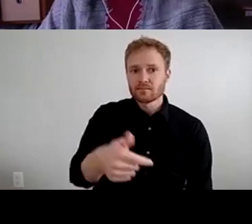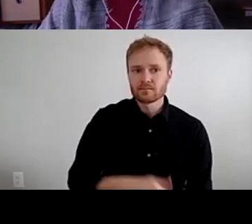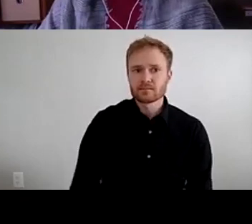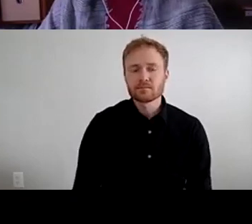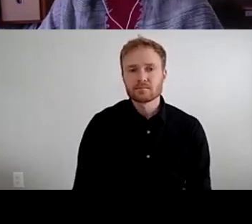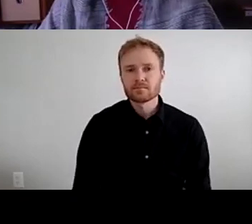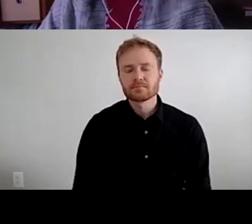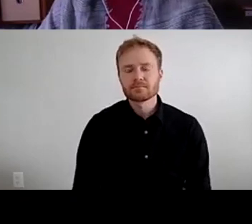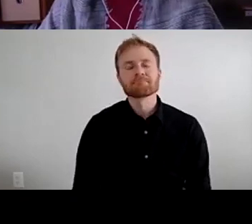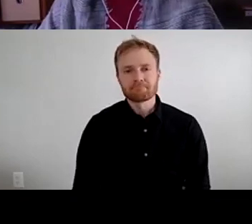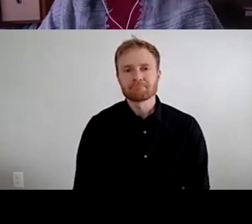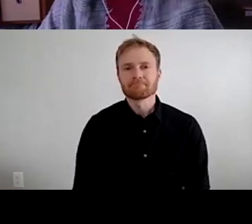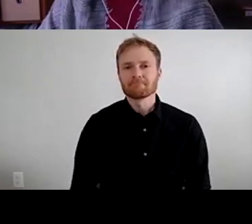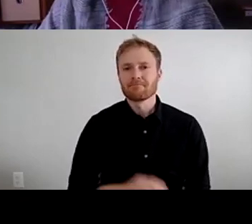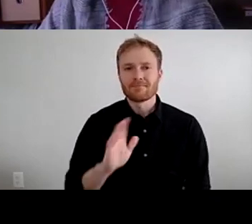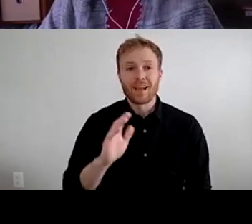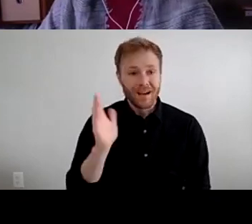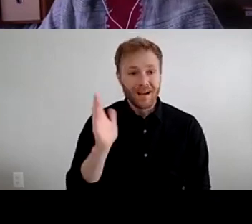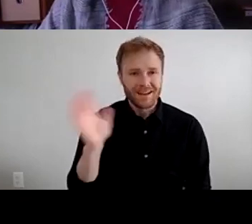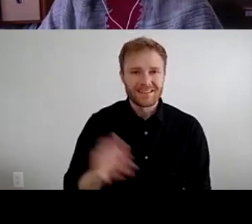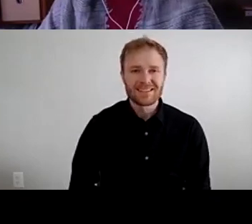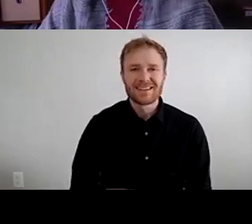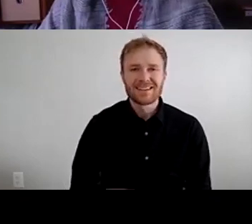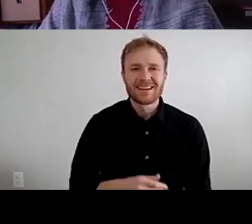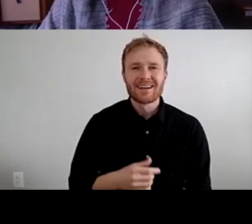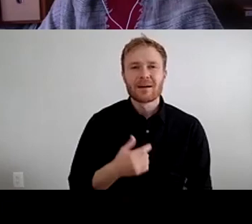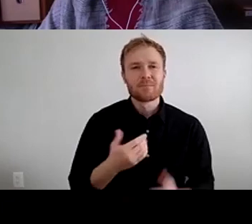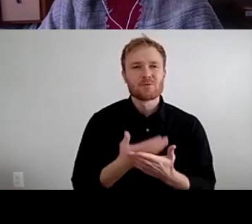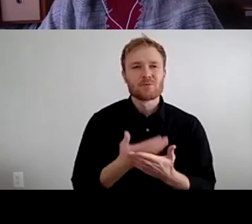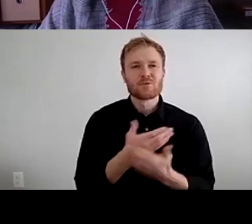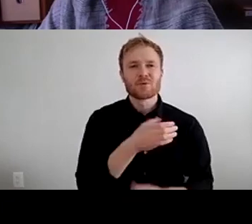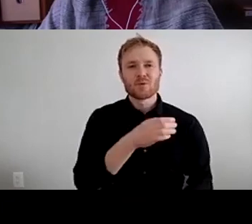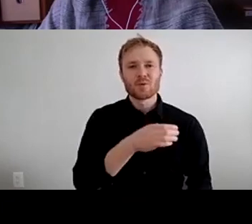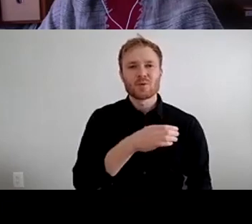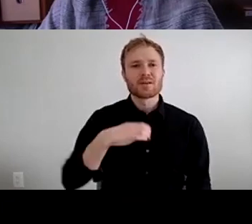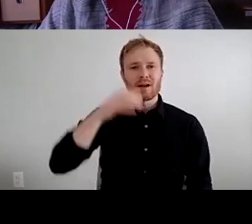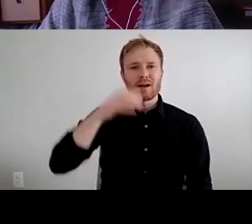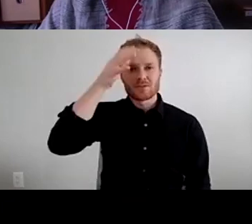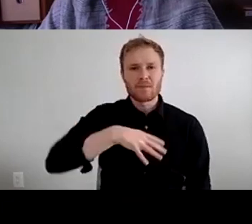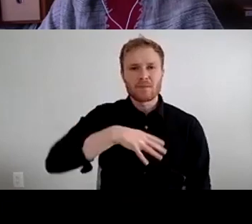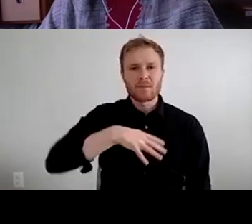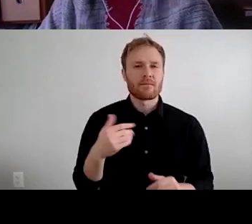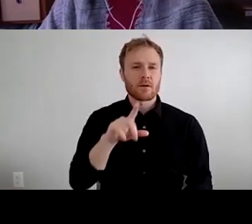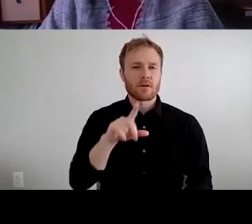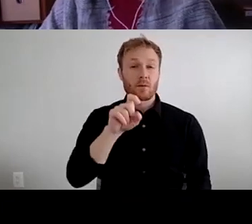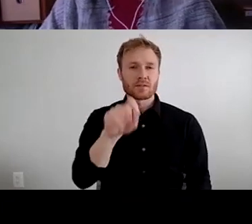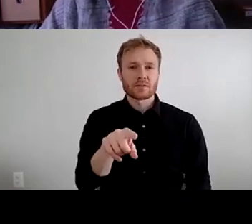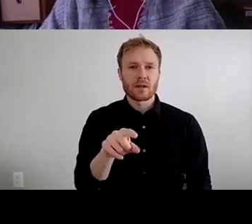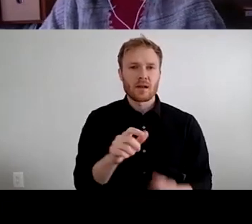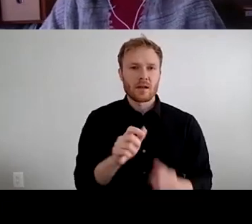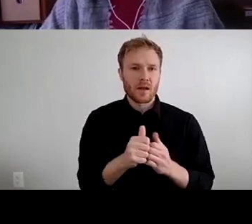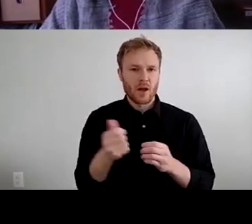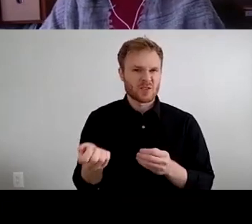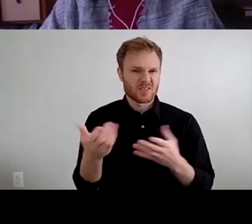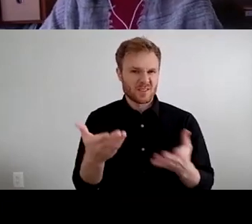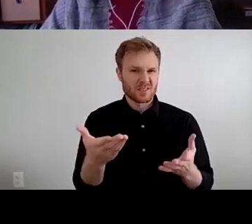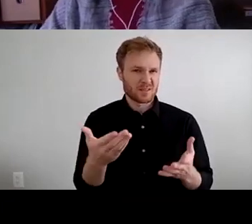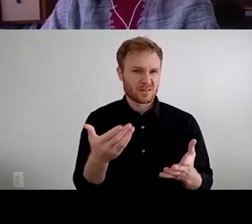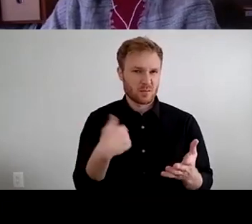Yes. Hi. You know, as a new councilman, I just had a question of how would you suggest that we measure